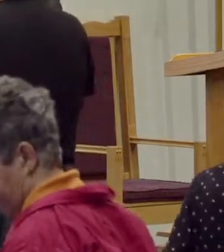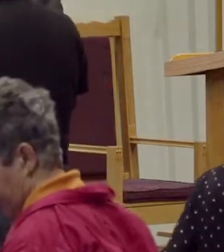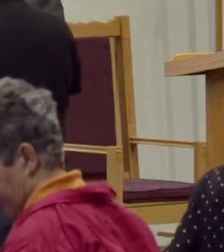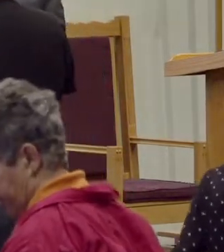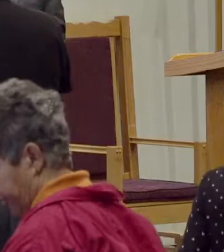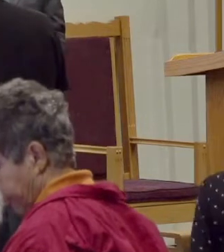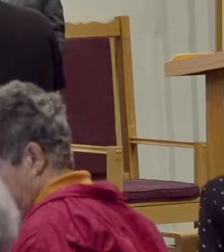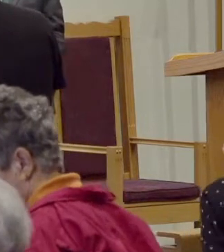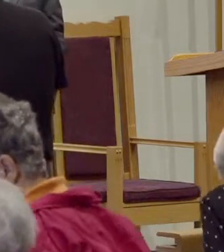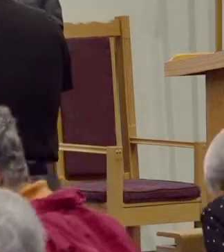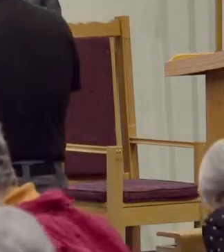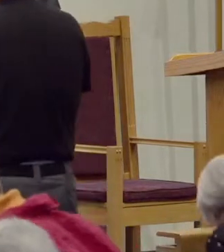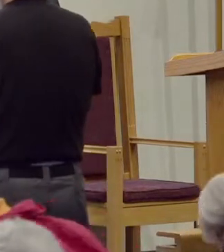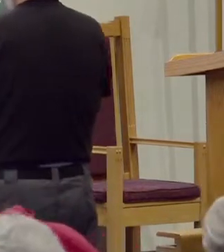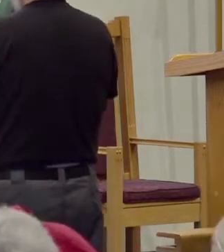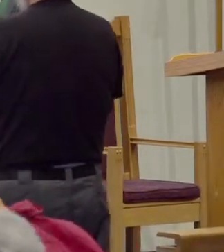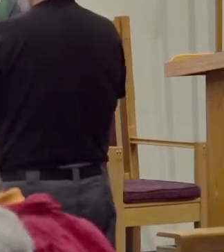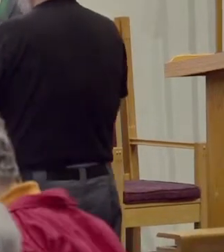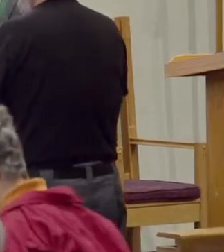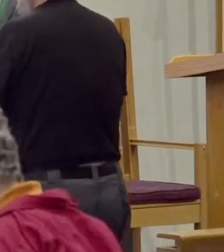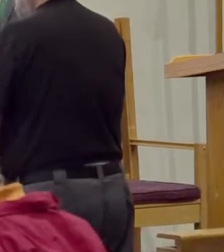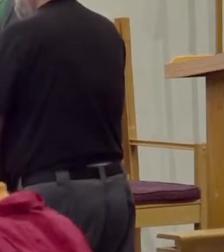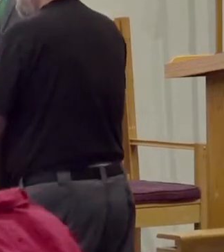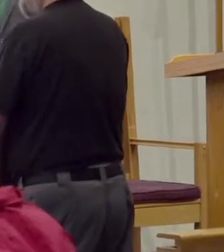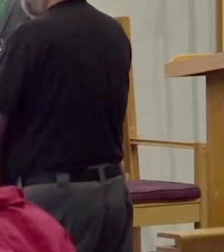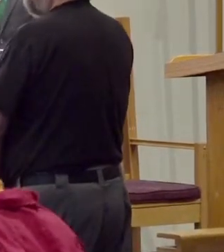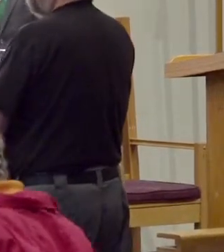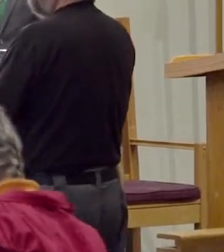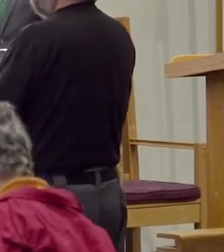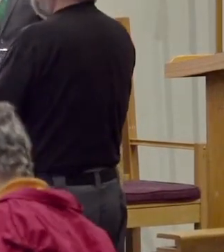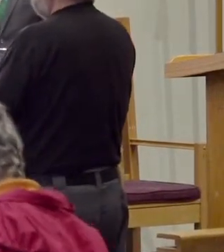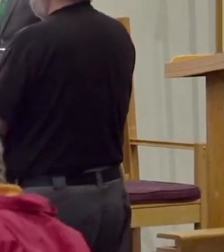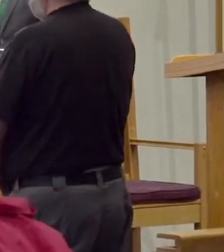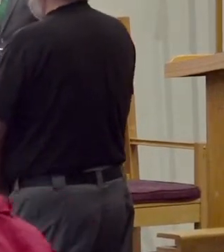Please be seated. Our ushers will invite you forward in just a moment.